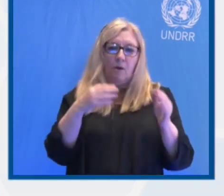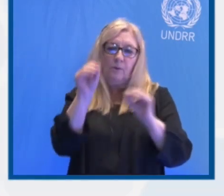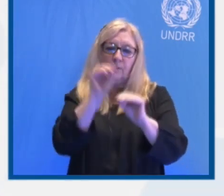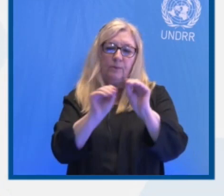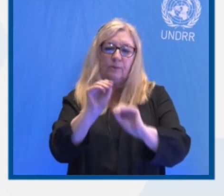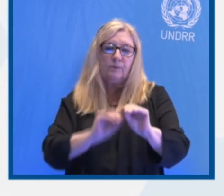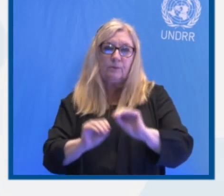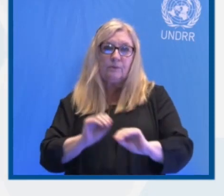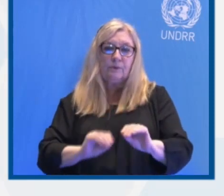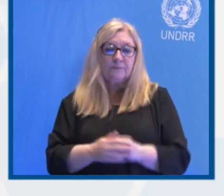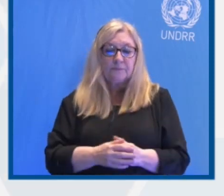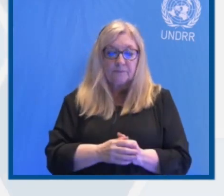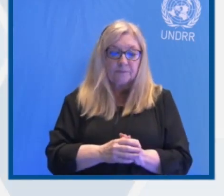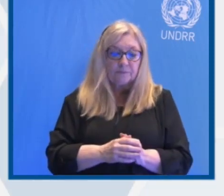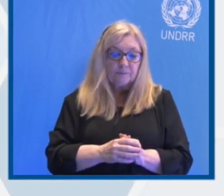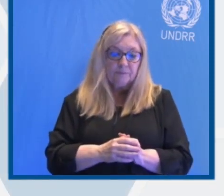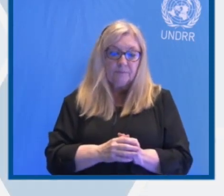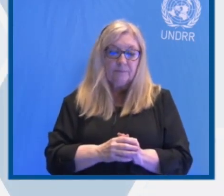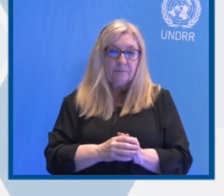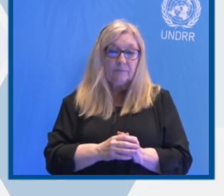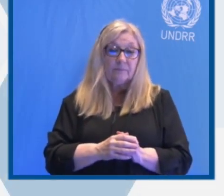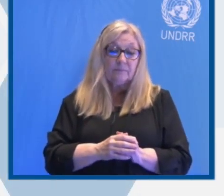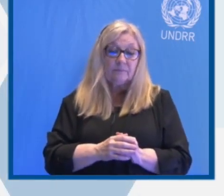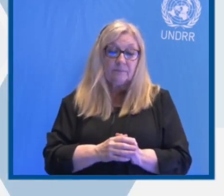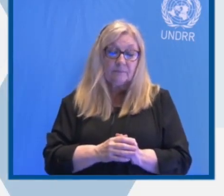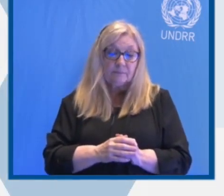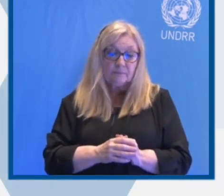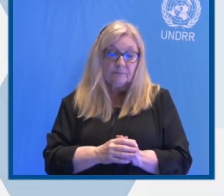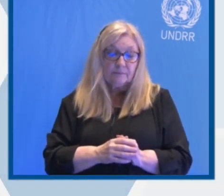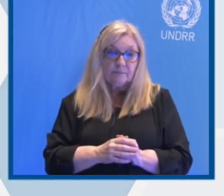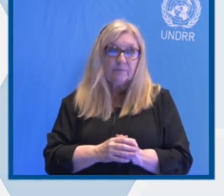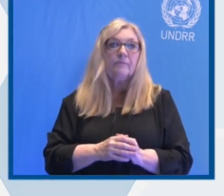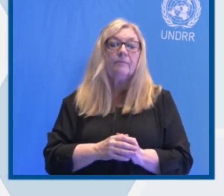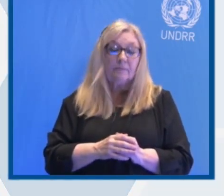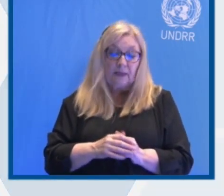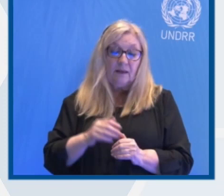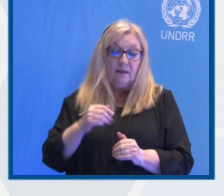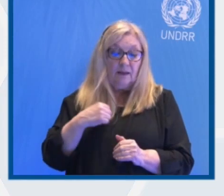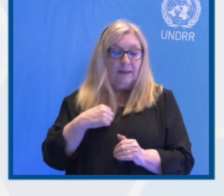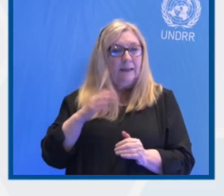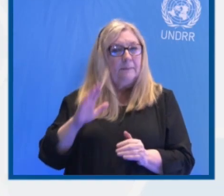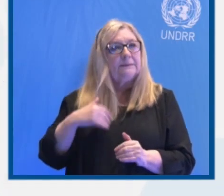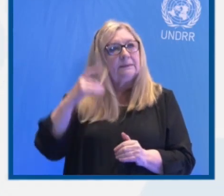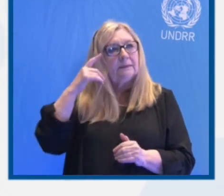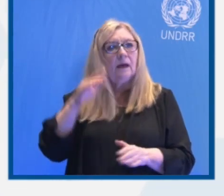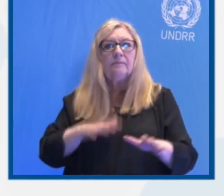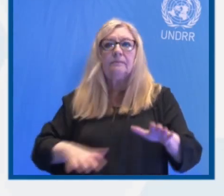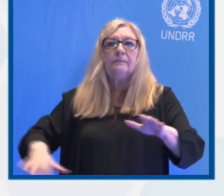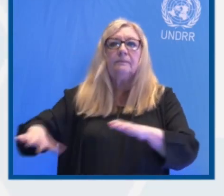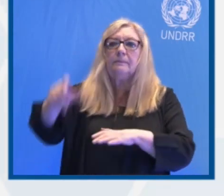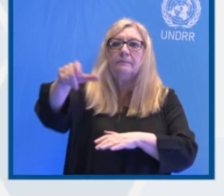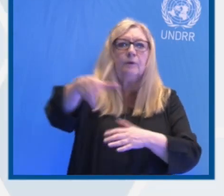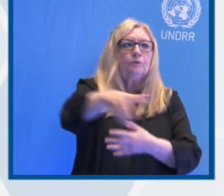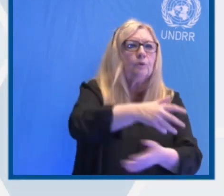On social resilience, this touches on the capacity of the community to